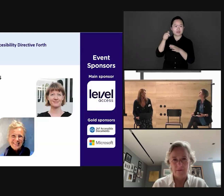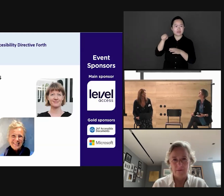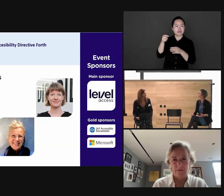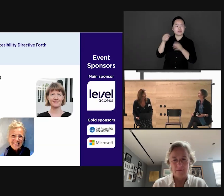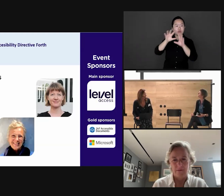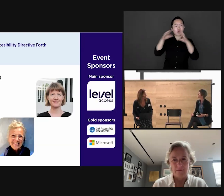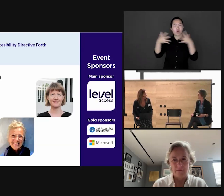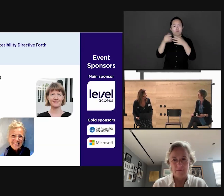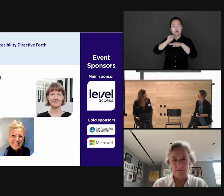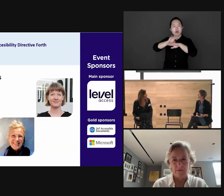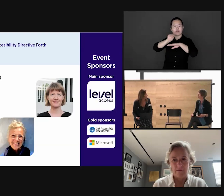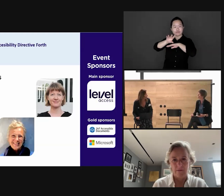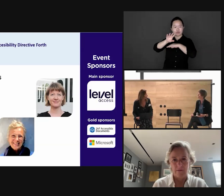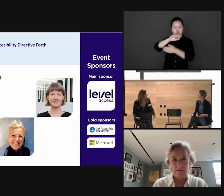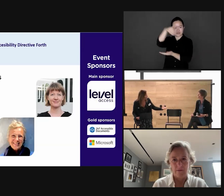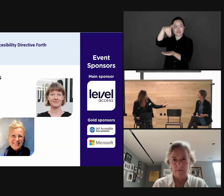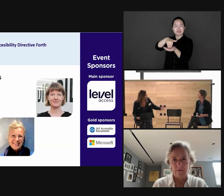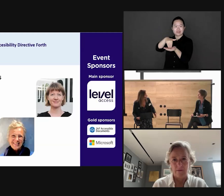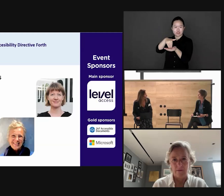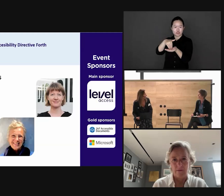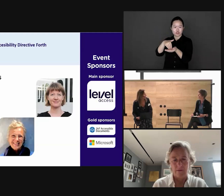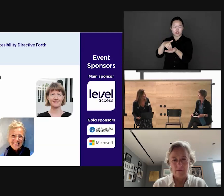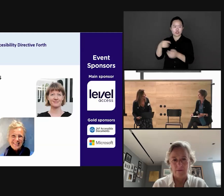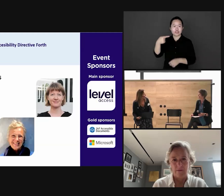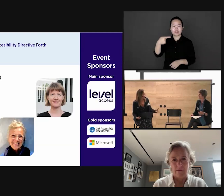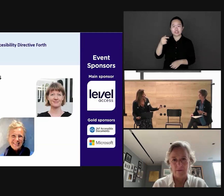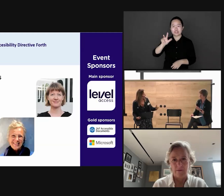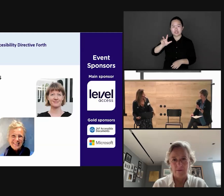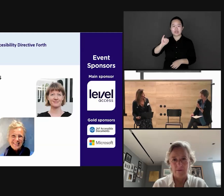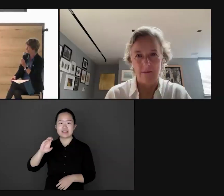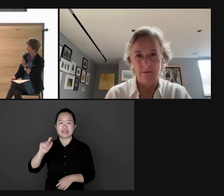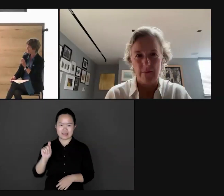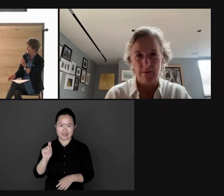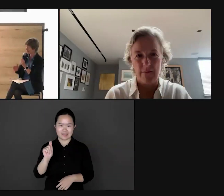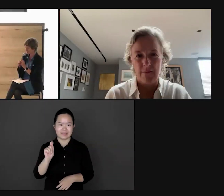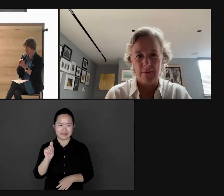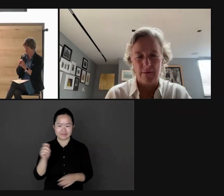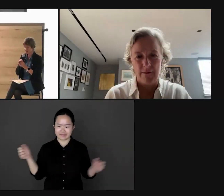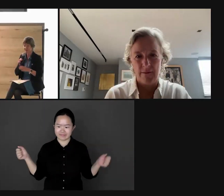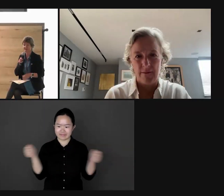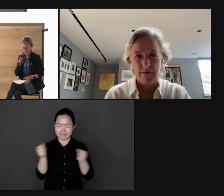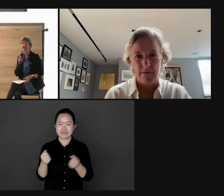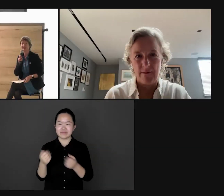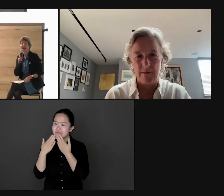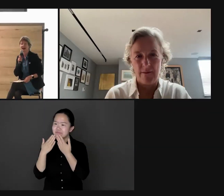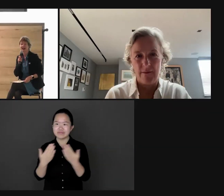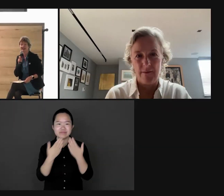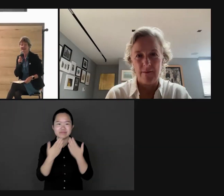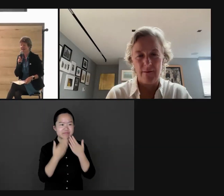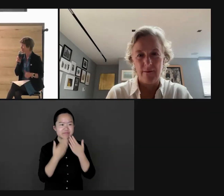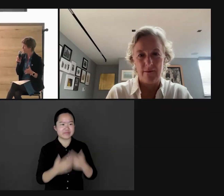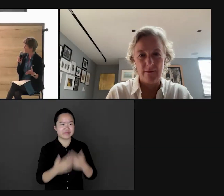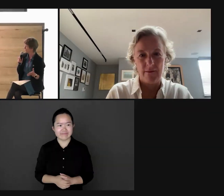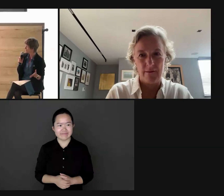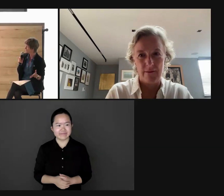IAAP members and certified professionals. Catherine, good to see you. Welcome. The floor is yours. Thank you very much. And